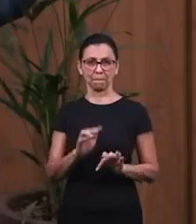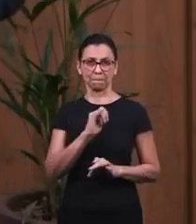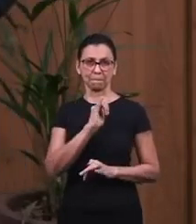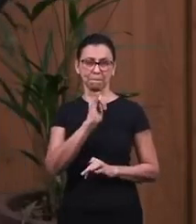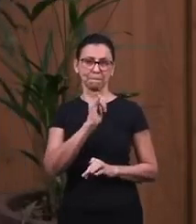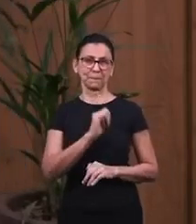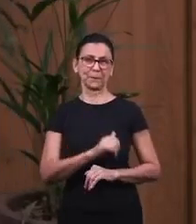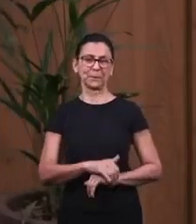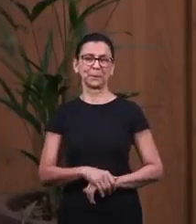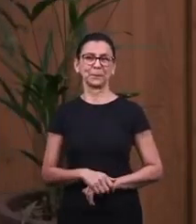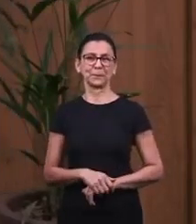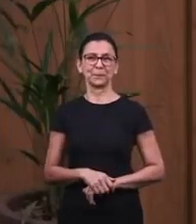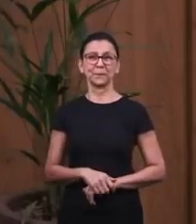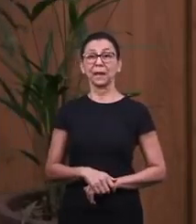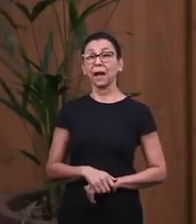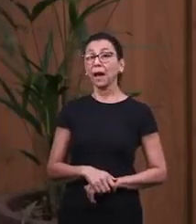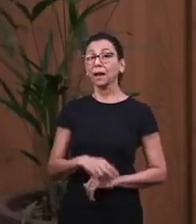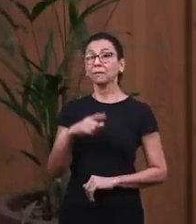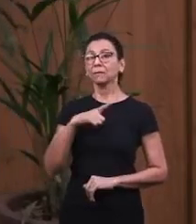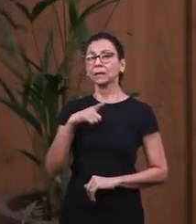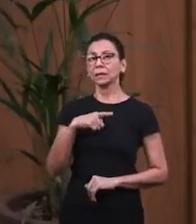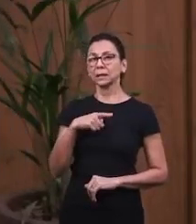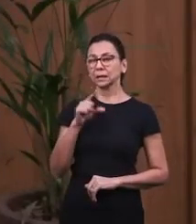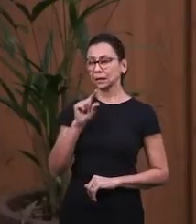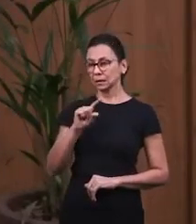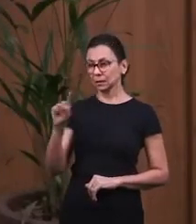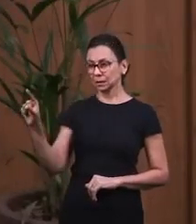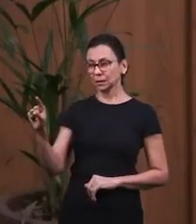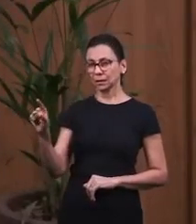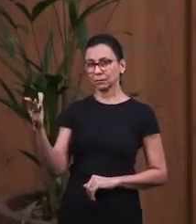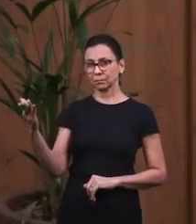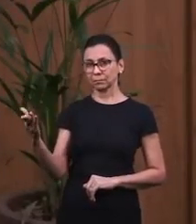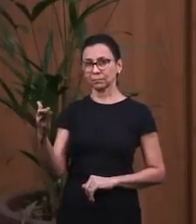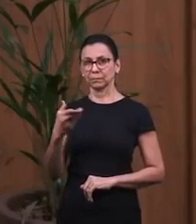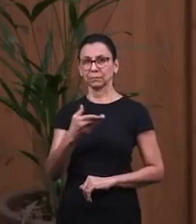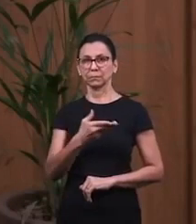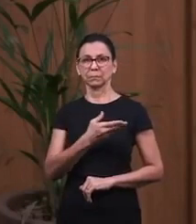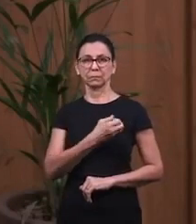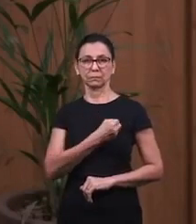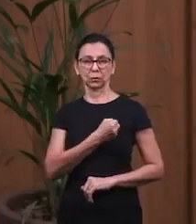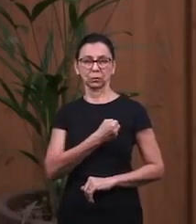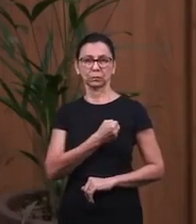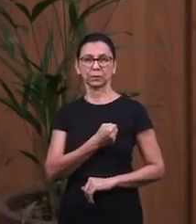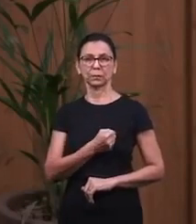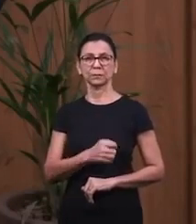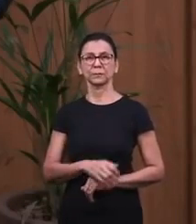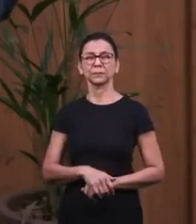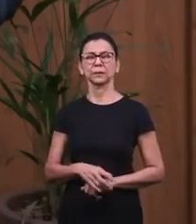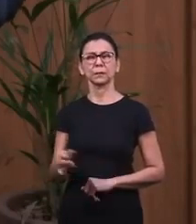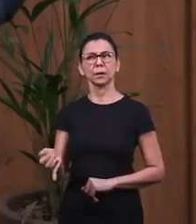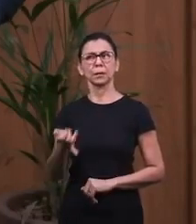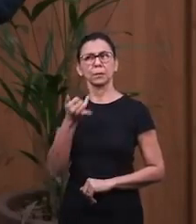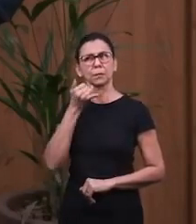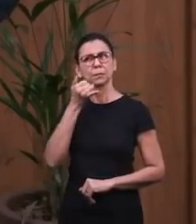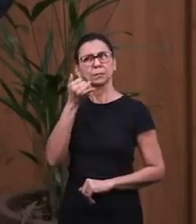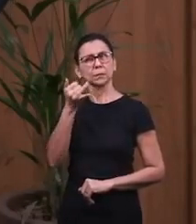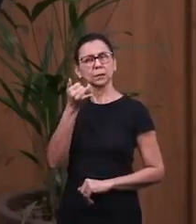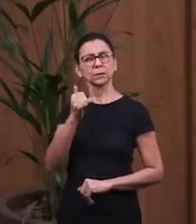we will leave a number so that you can call and receive an assistance.